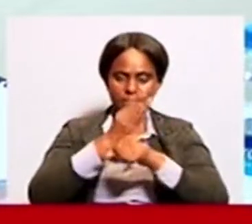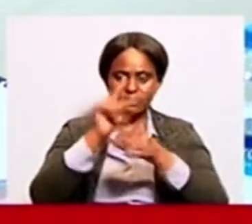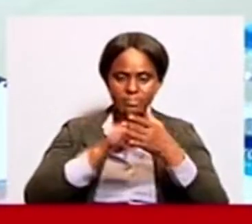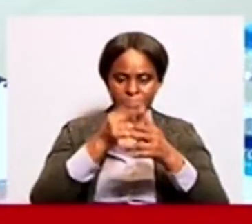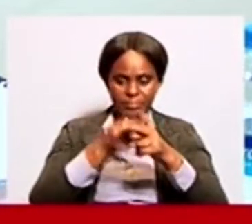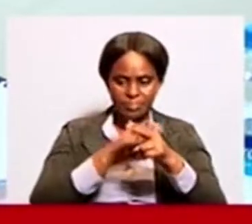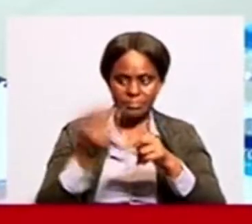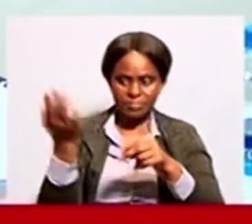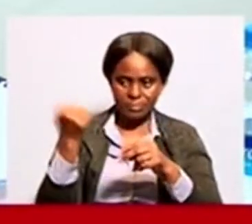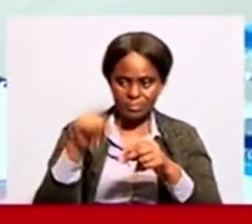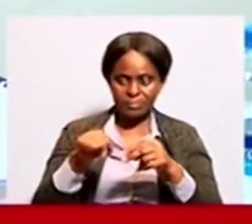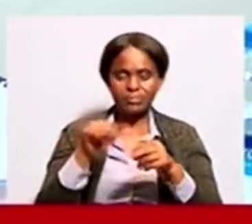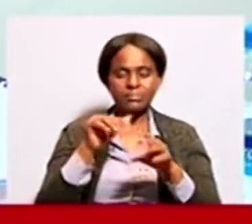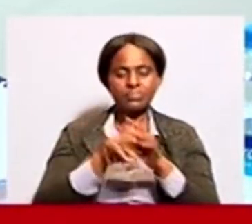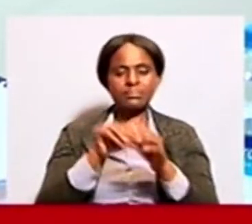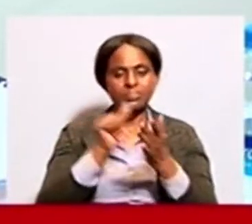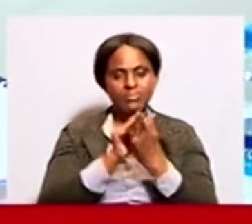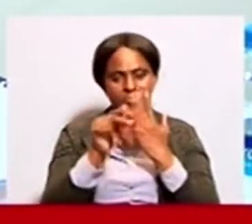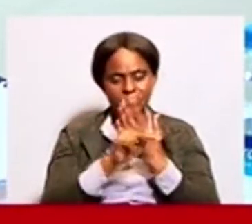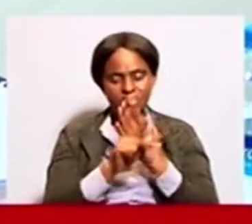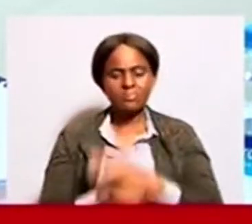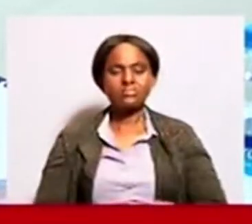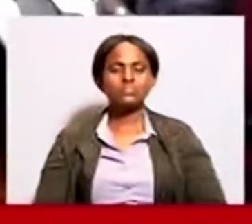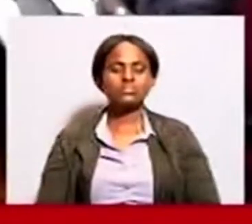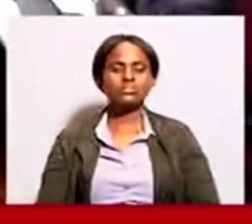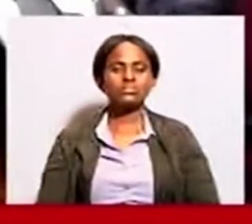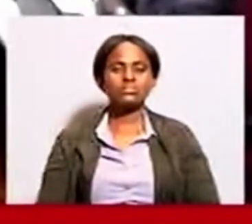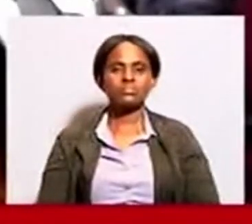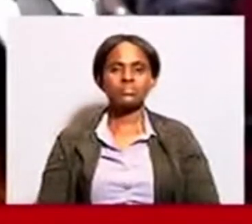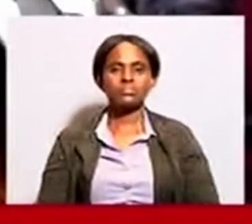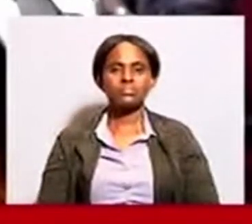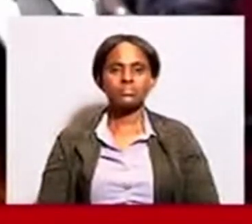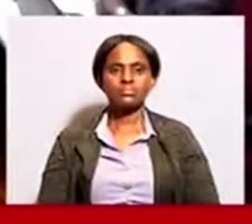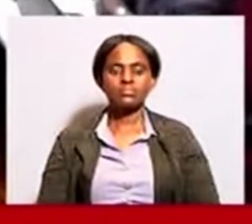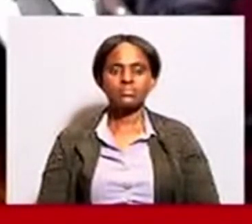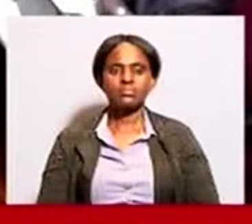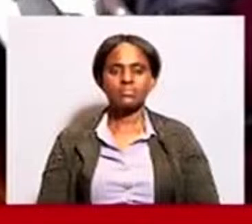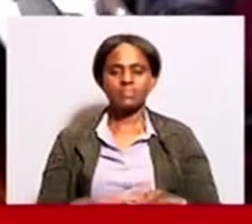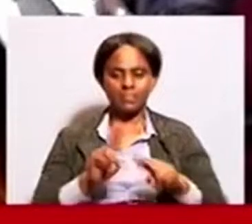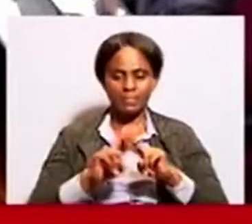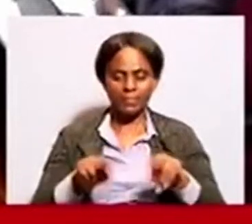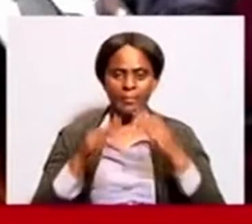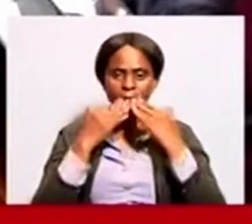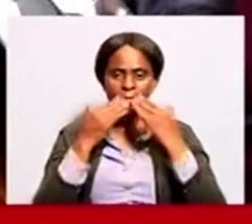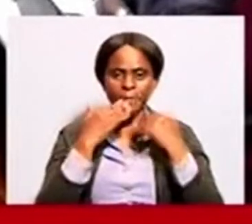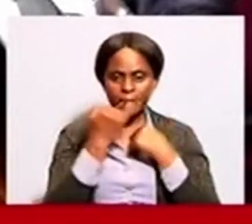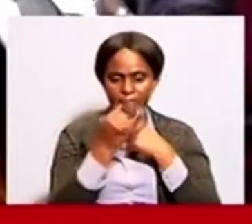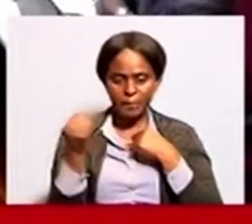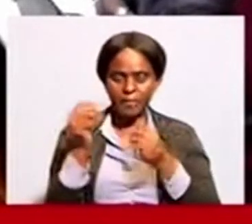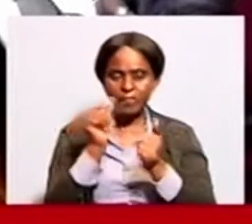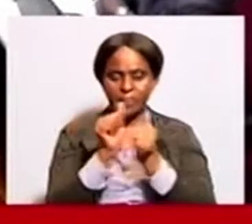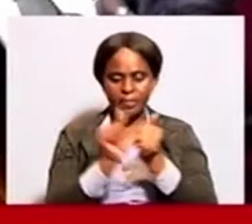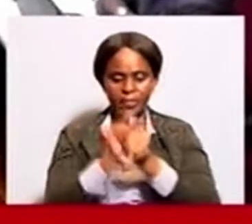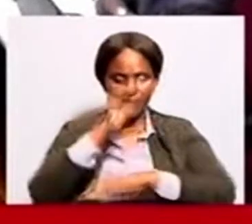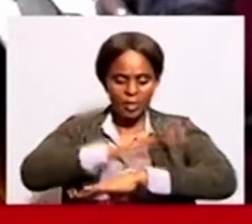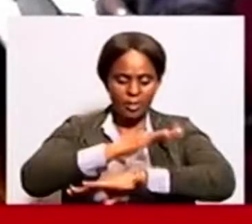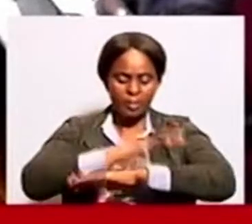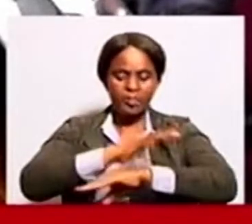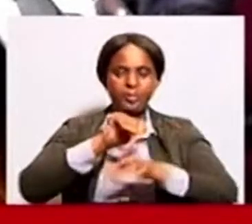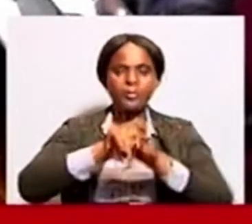in April. Yes. Thank you, Chair. Oh, thank you, Chair. The issue about desks in